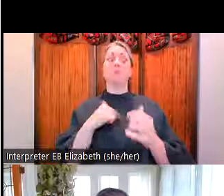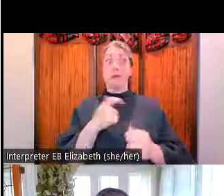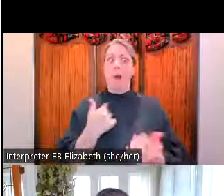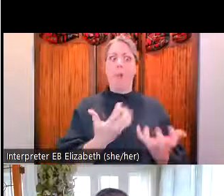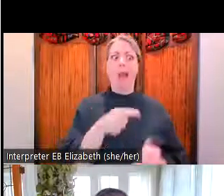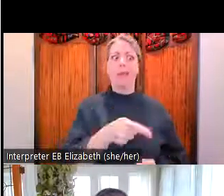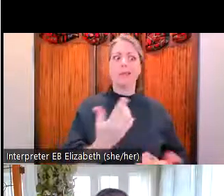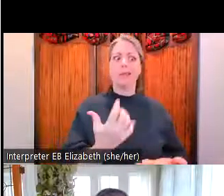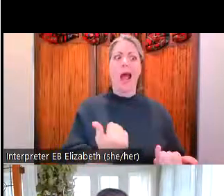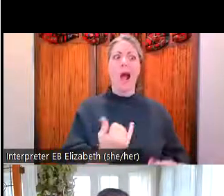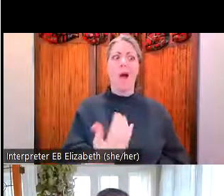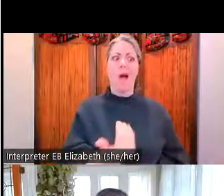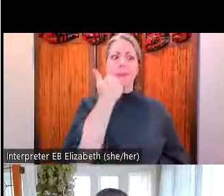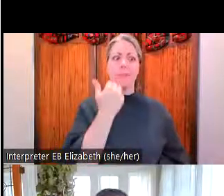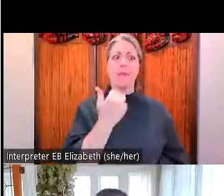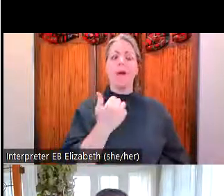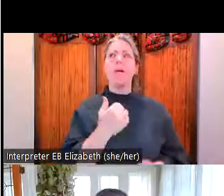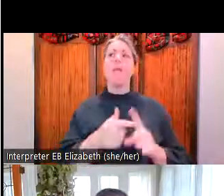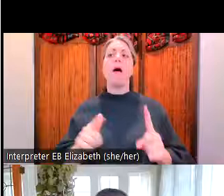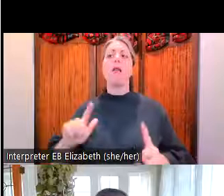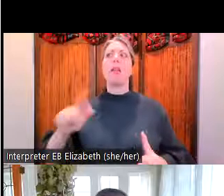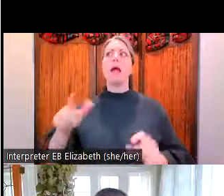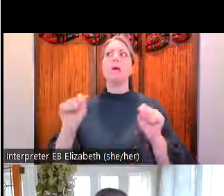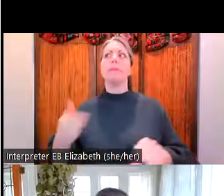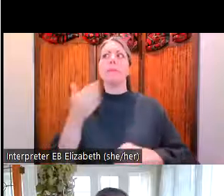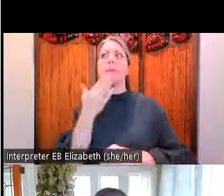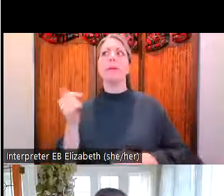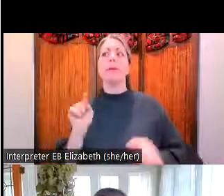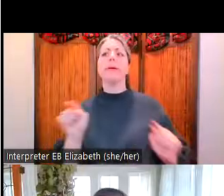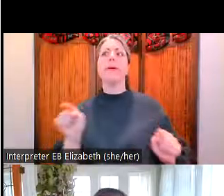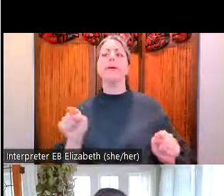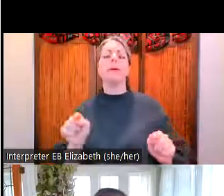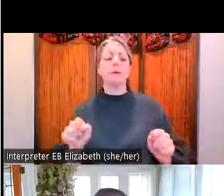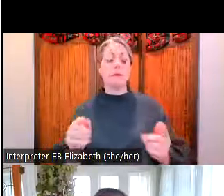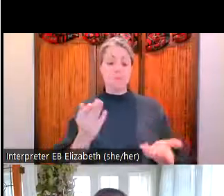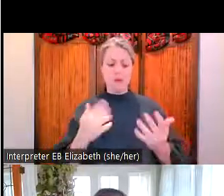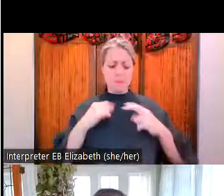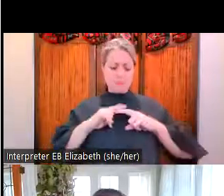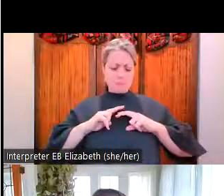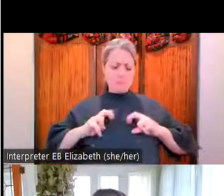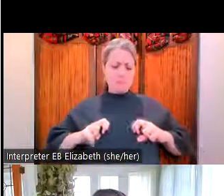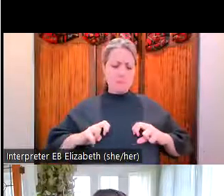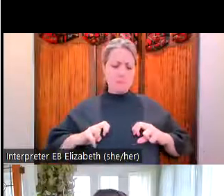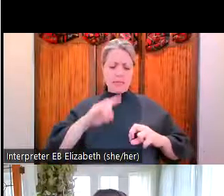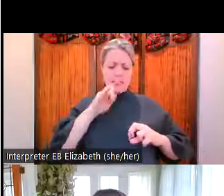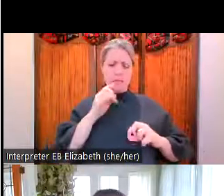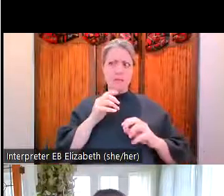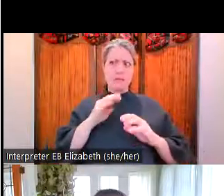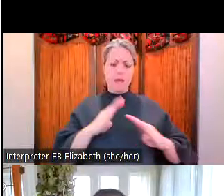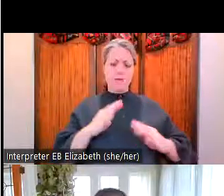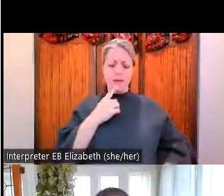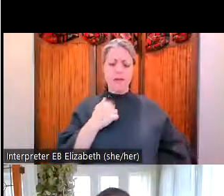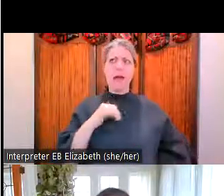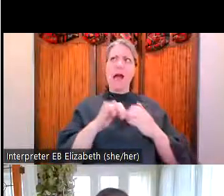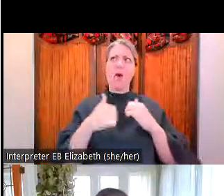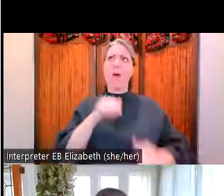available now, but they could have something more later. And maybe they're even checking their own behavior and whether the way that they are coping